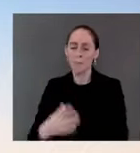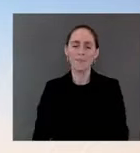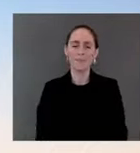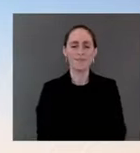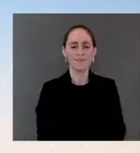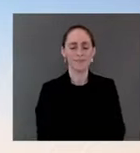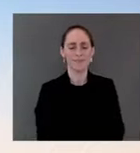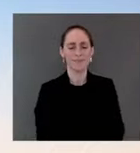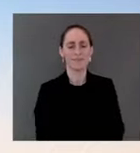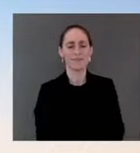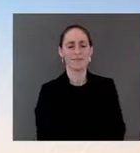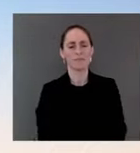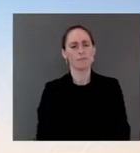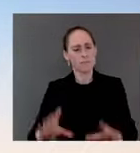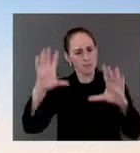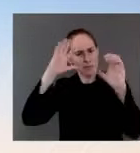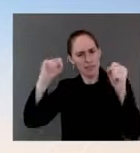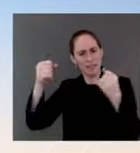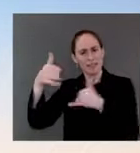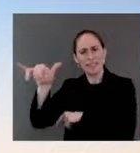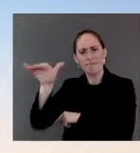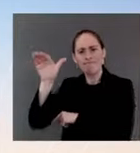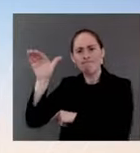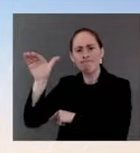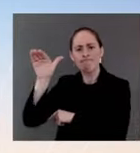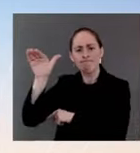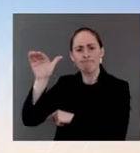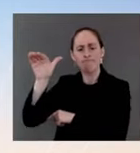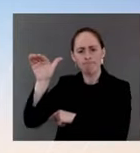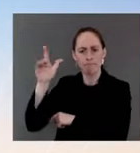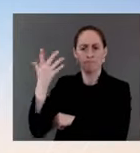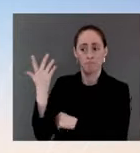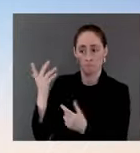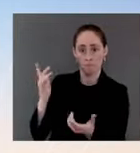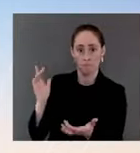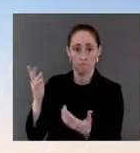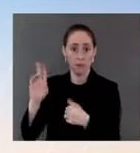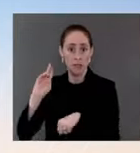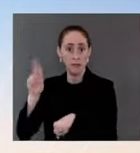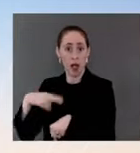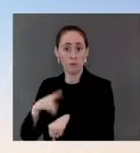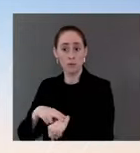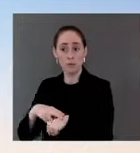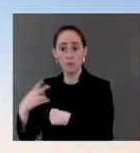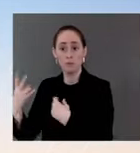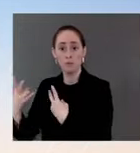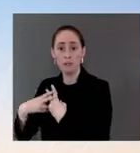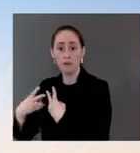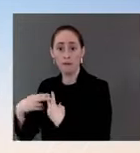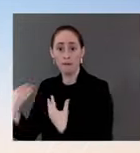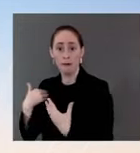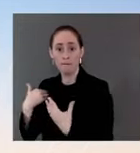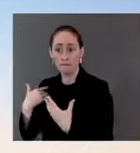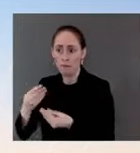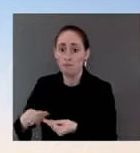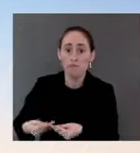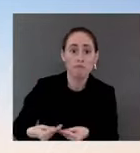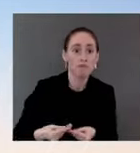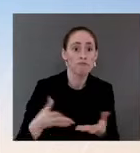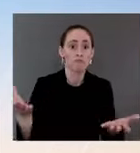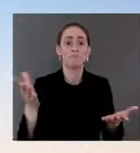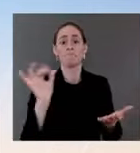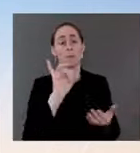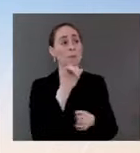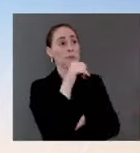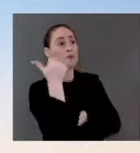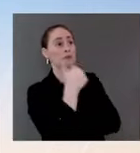the world. But more broadly, we're seeing positive signs of supply chain bottlenecks being addressed that are helping address this as